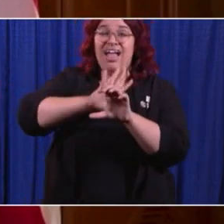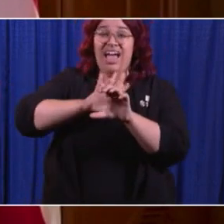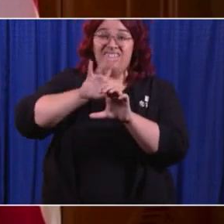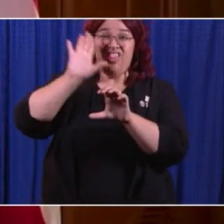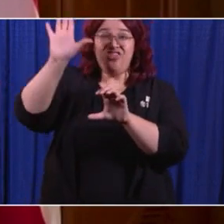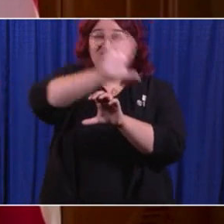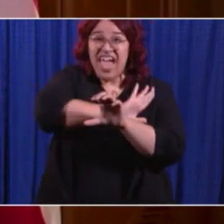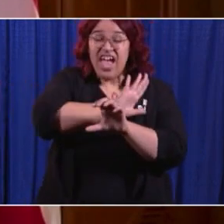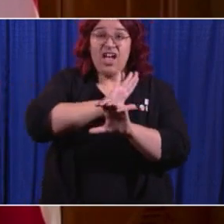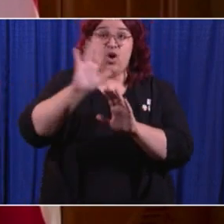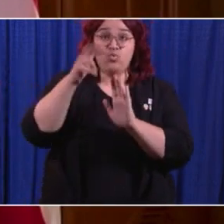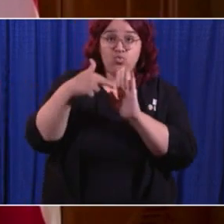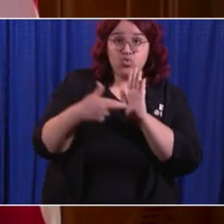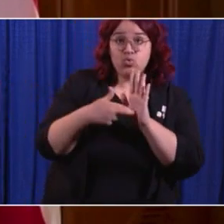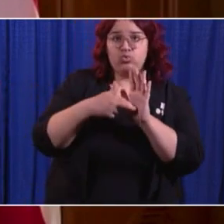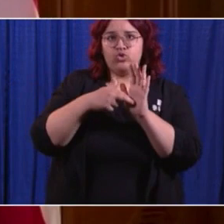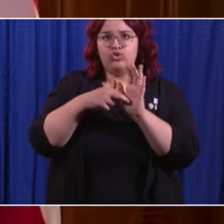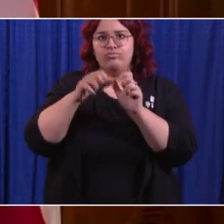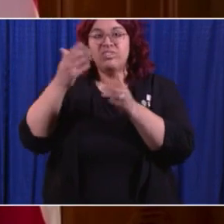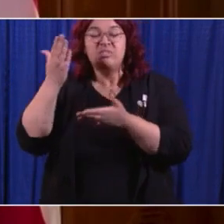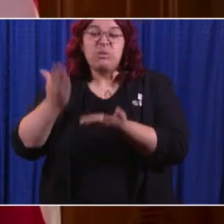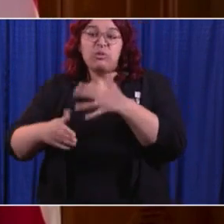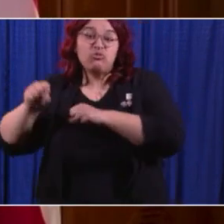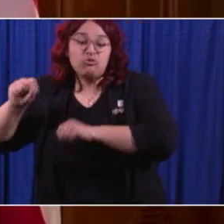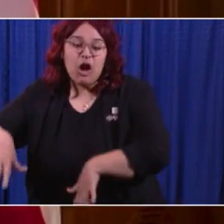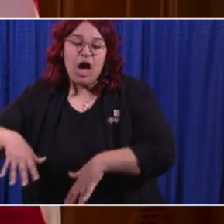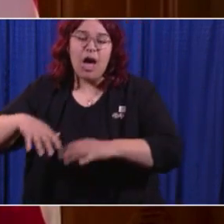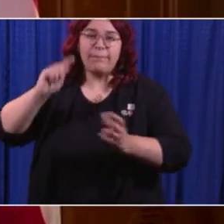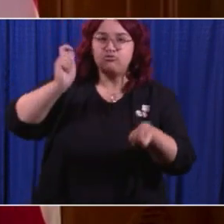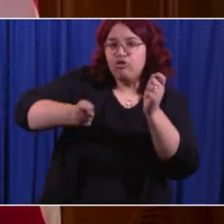bleeding into Ohio and maybe changing the situation here?